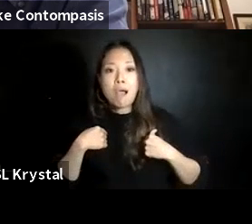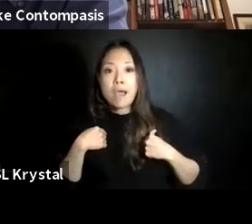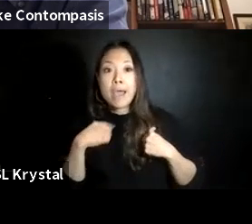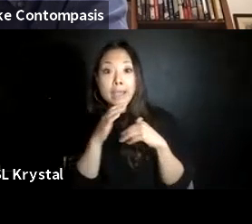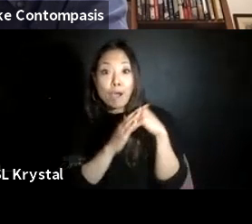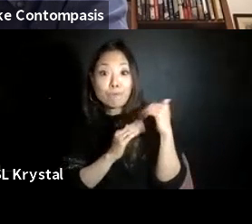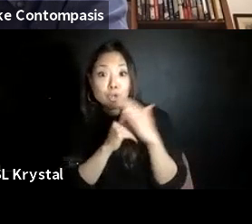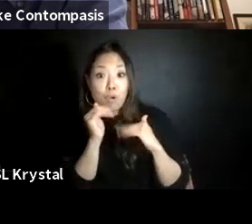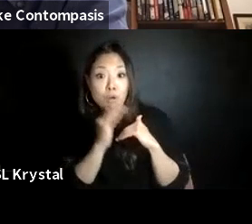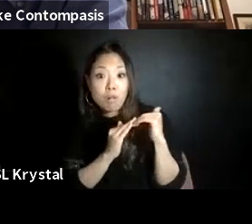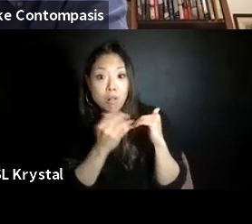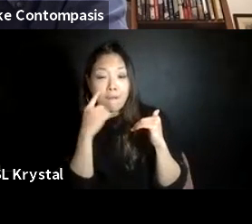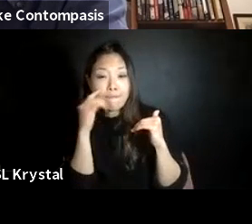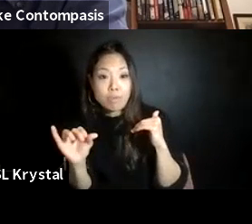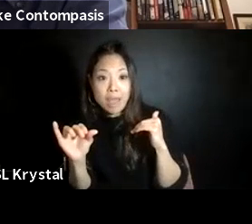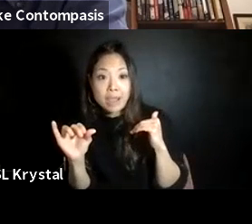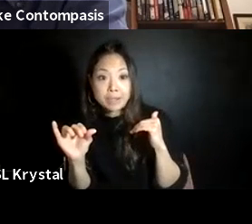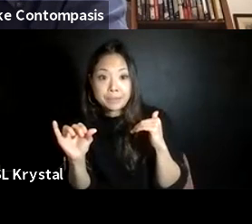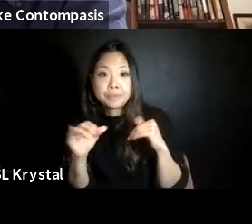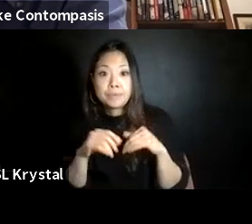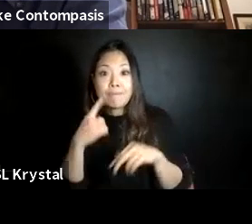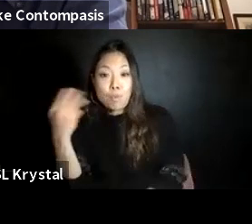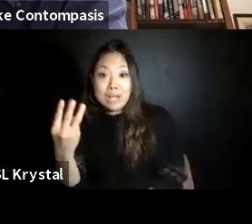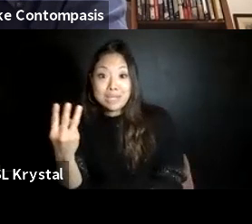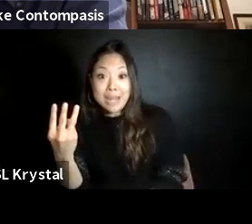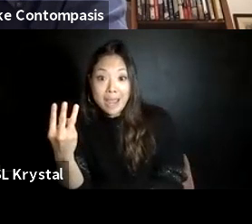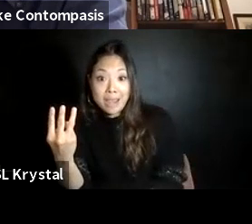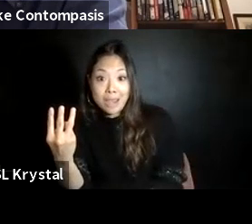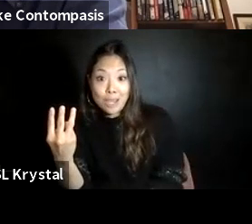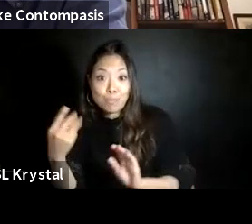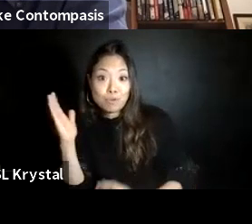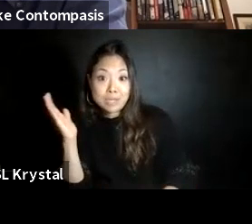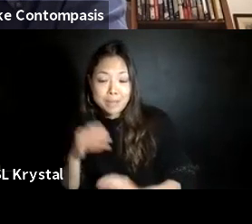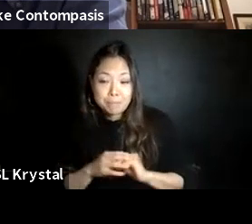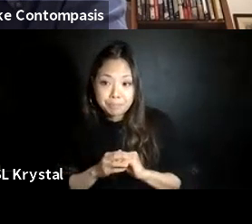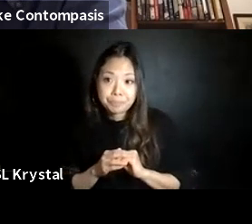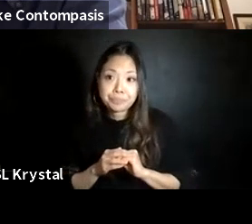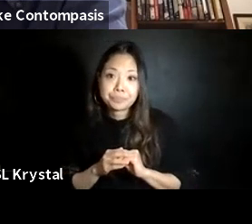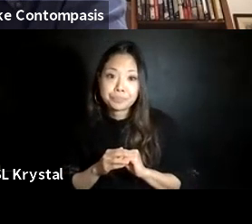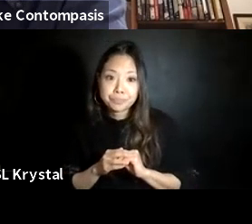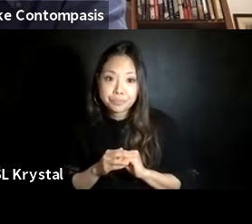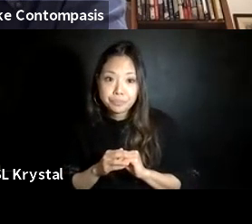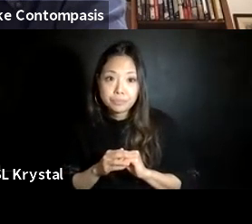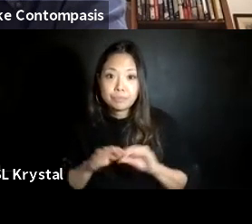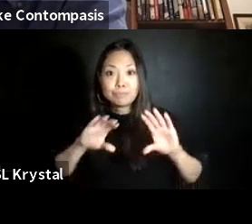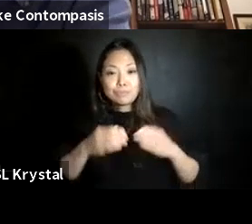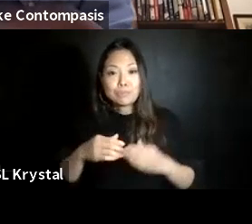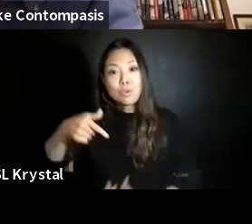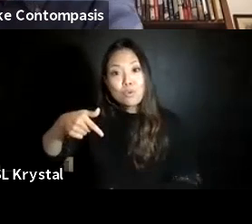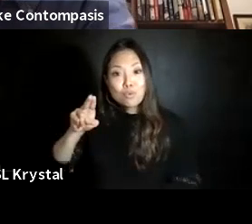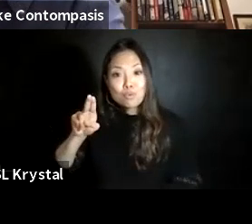including as part of the conversation on the table for Wednesday is qualified pool. That's where we